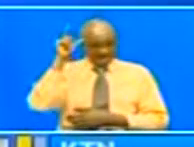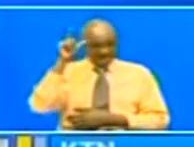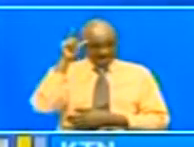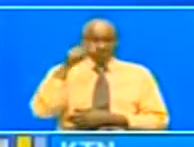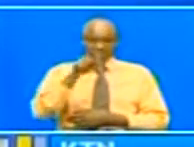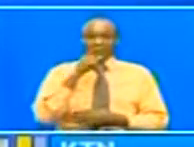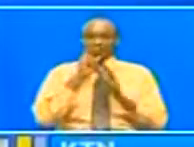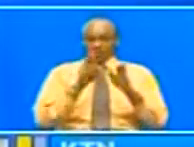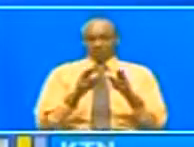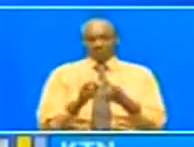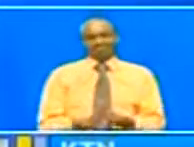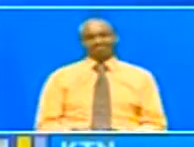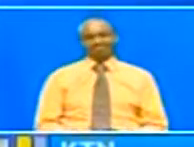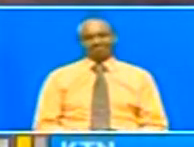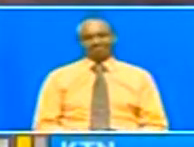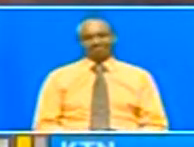Lynn Washira reports.